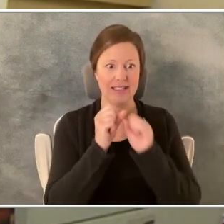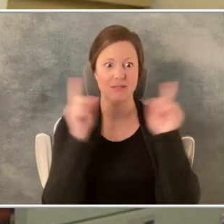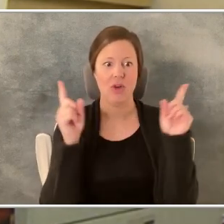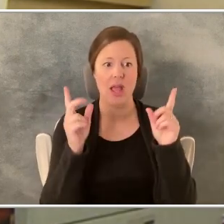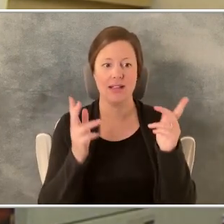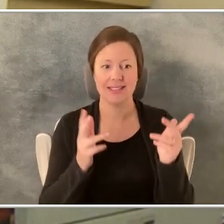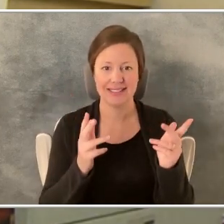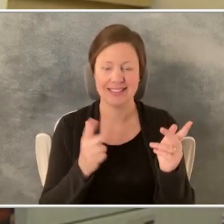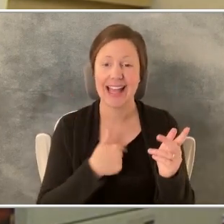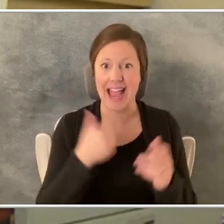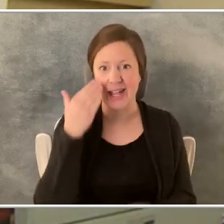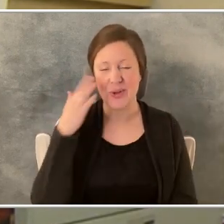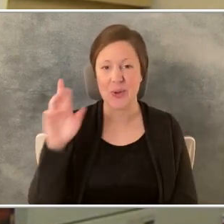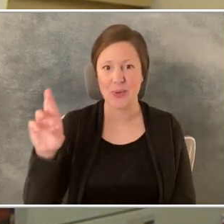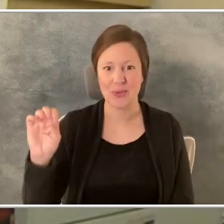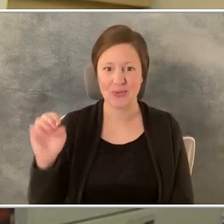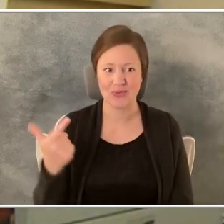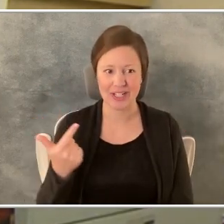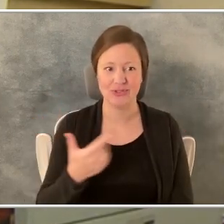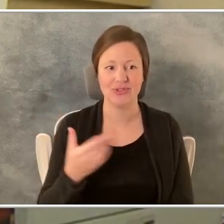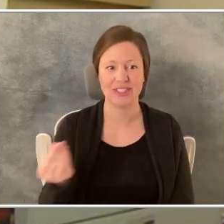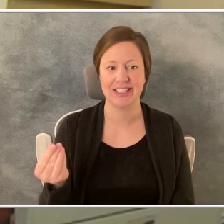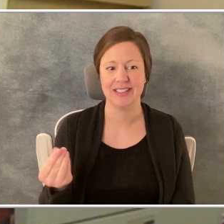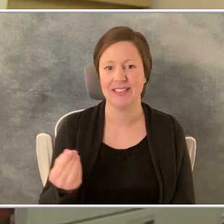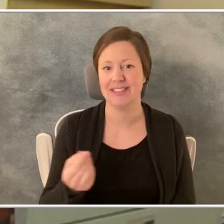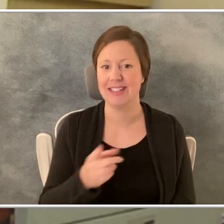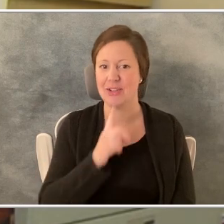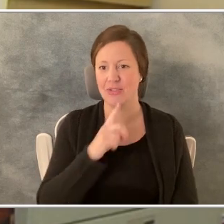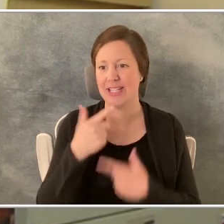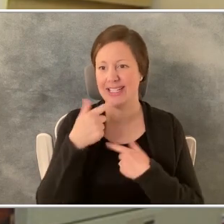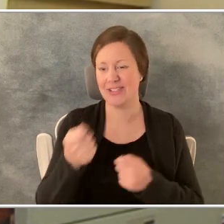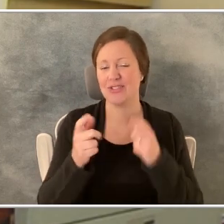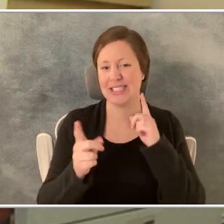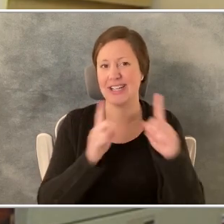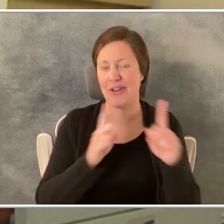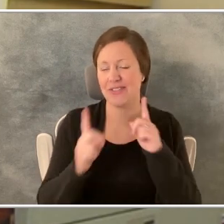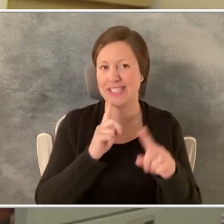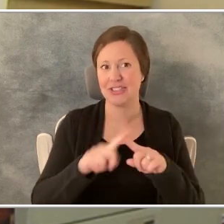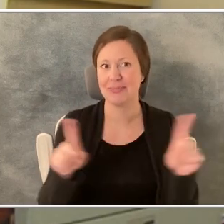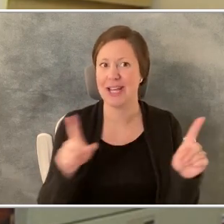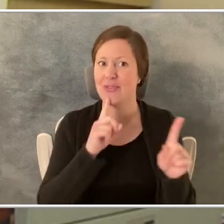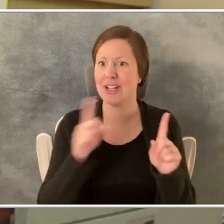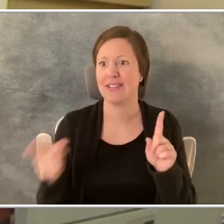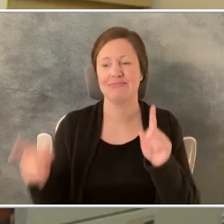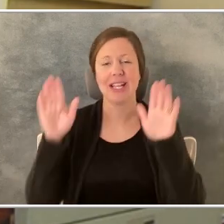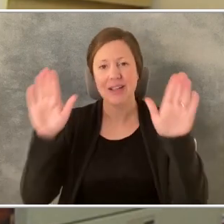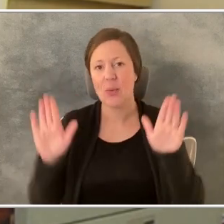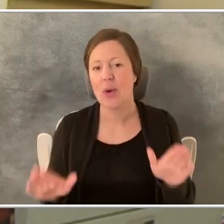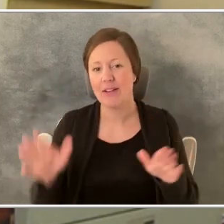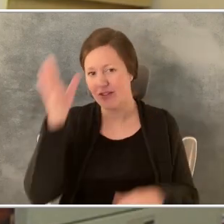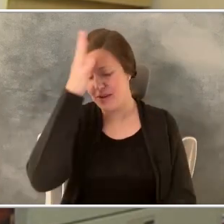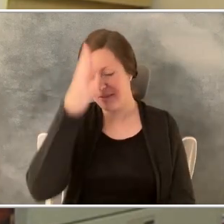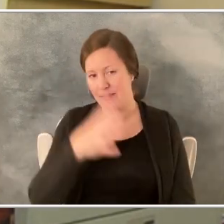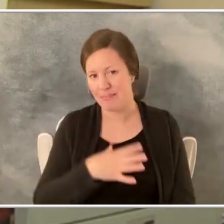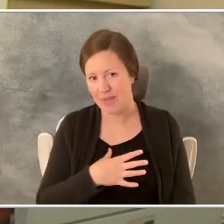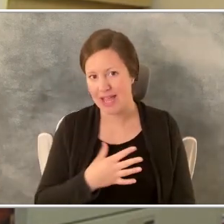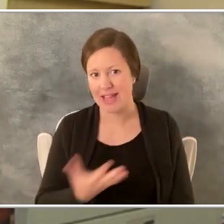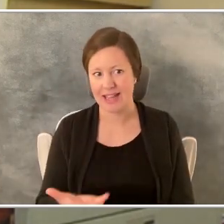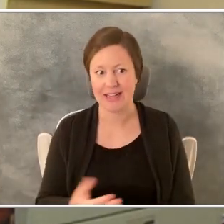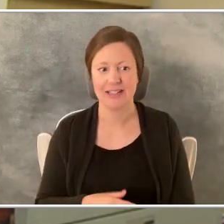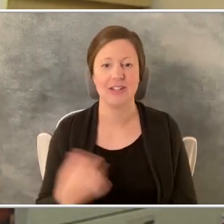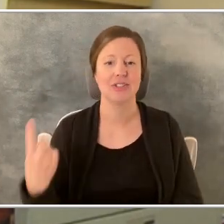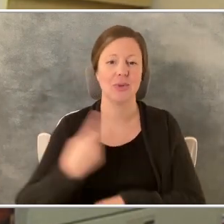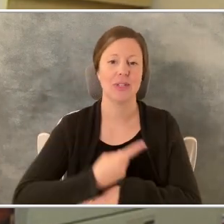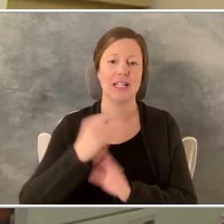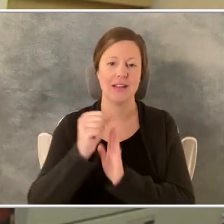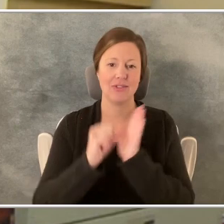knew Reg, and that was pretty interesting conversation, but a wonderful man. So the day of the